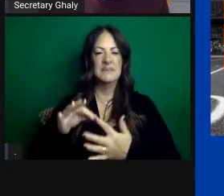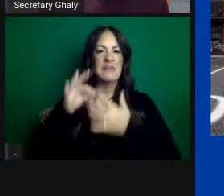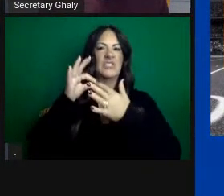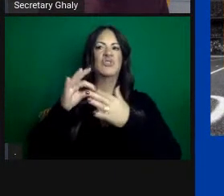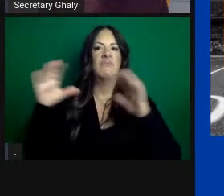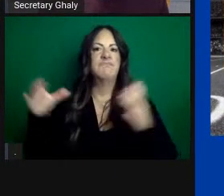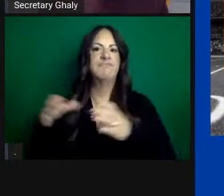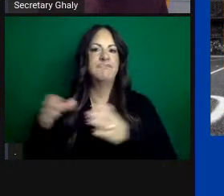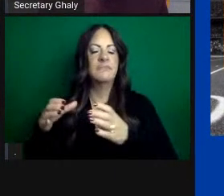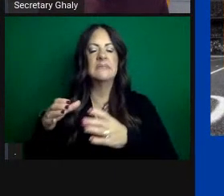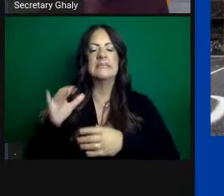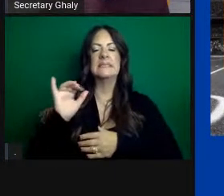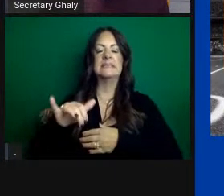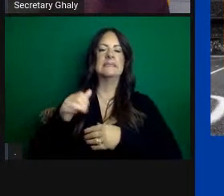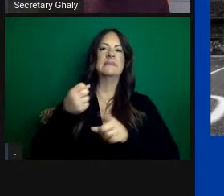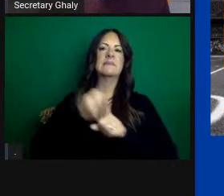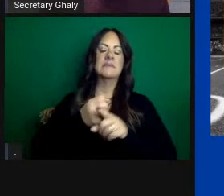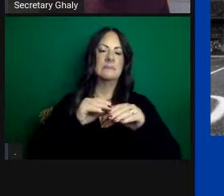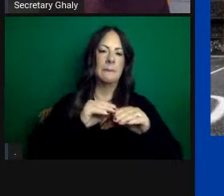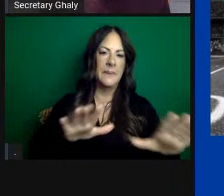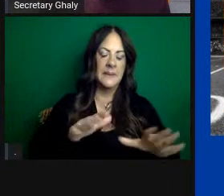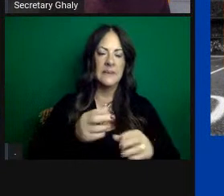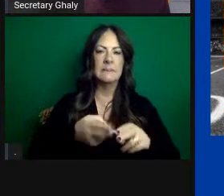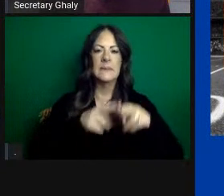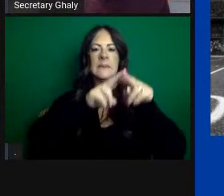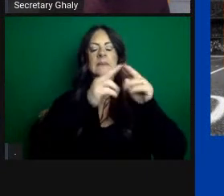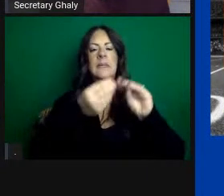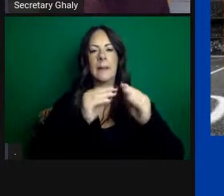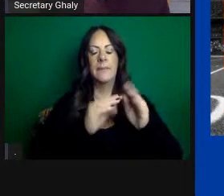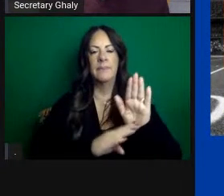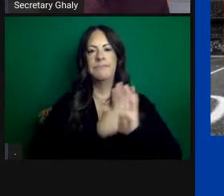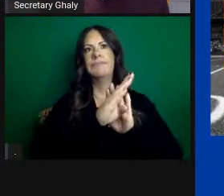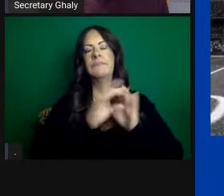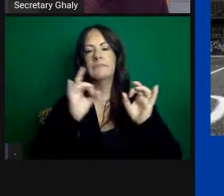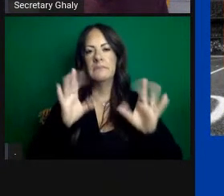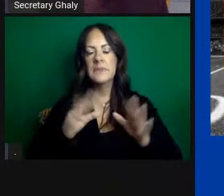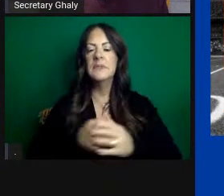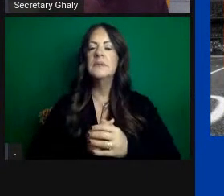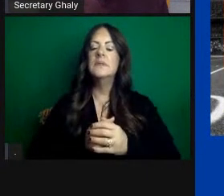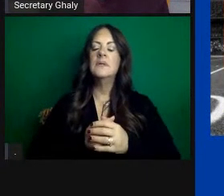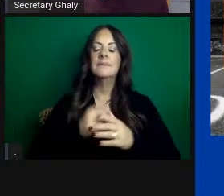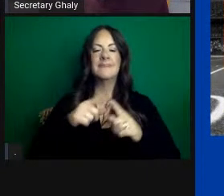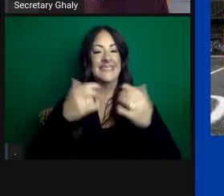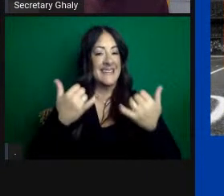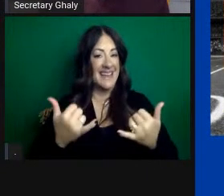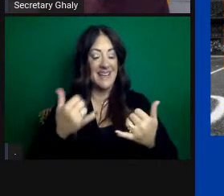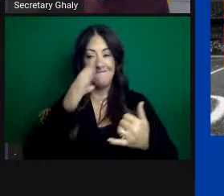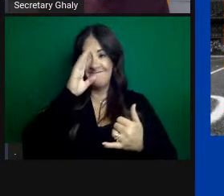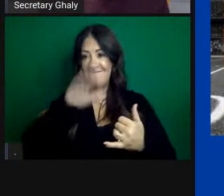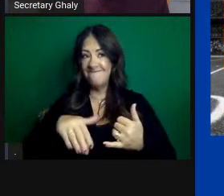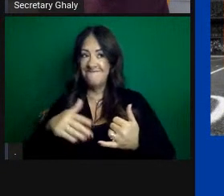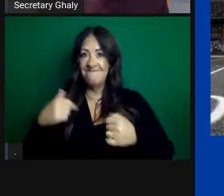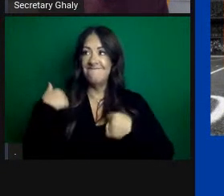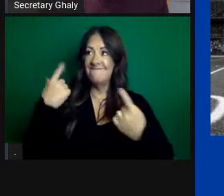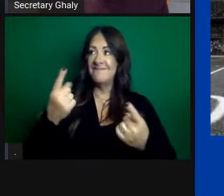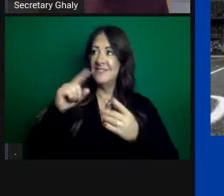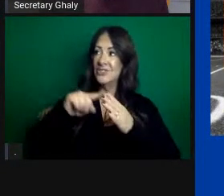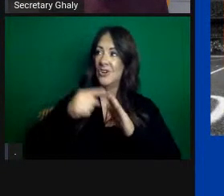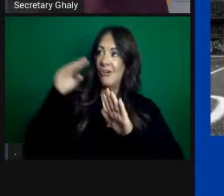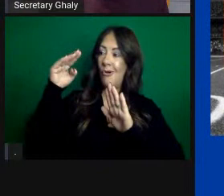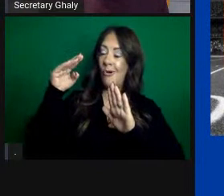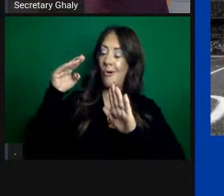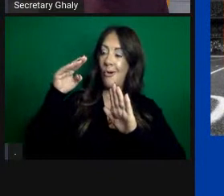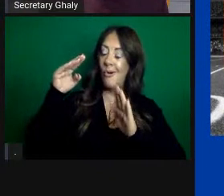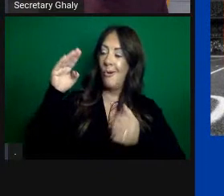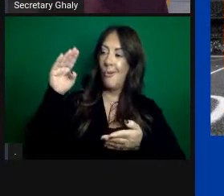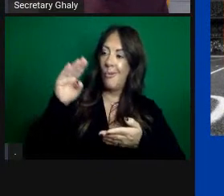story of increased cases. So we want to see around the Super Bowl an exciting day,